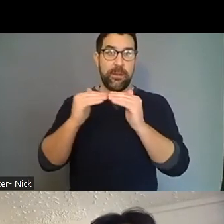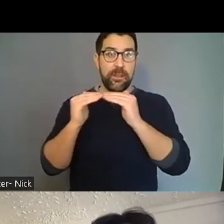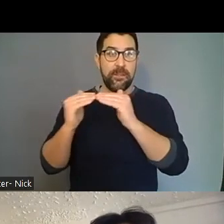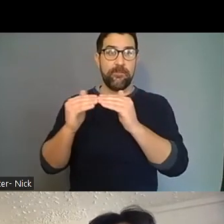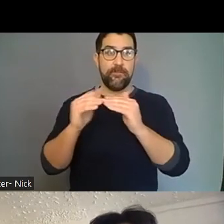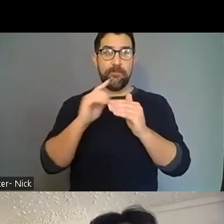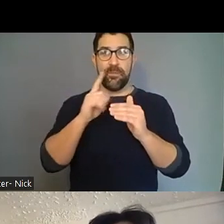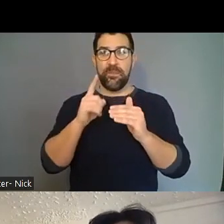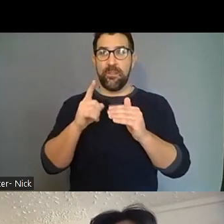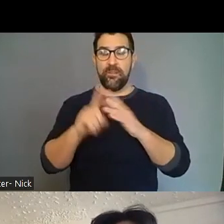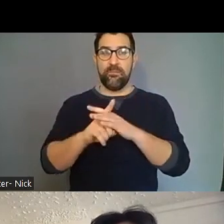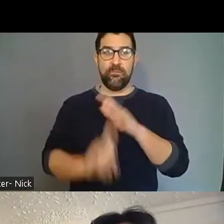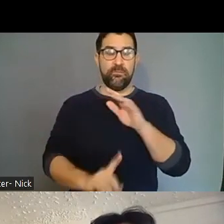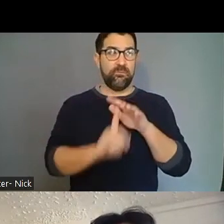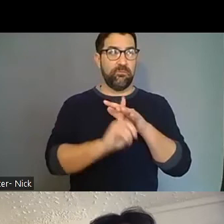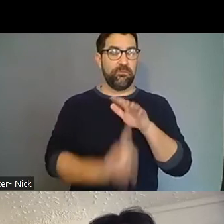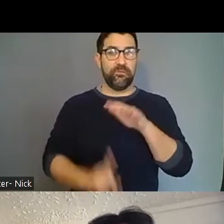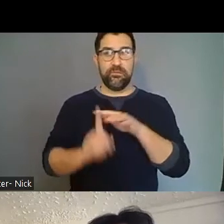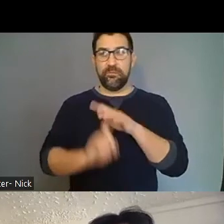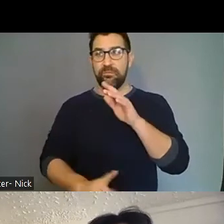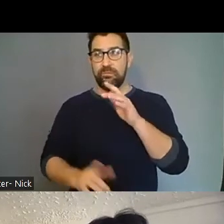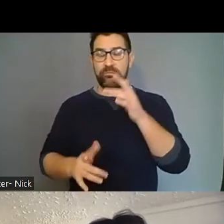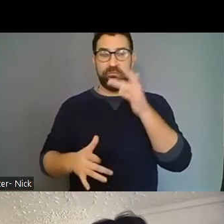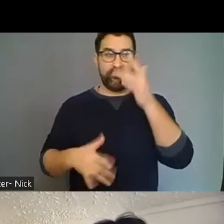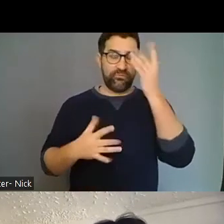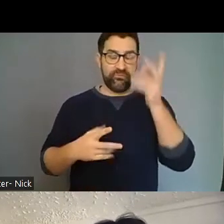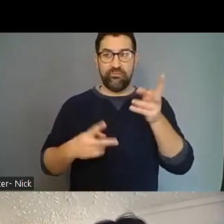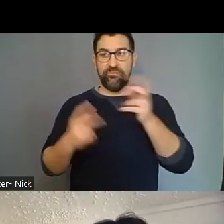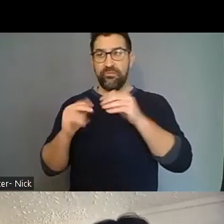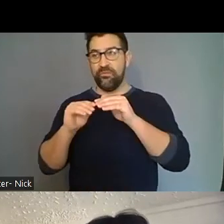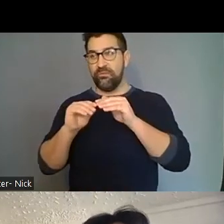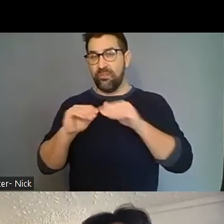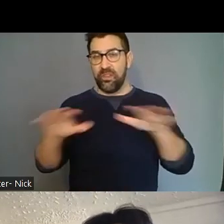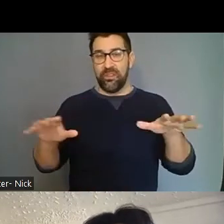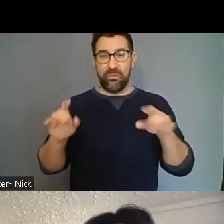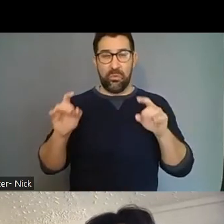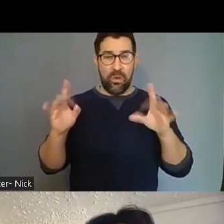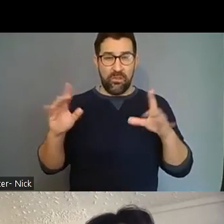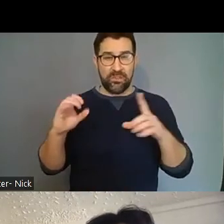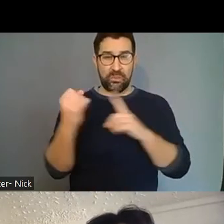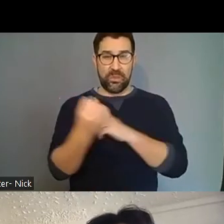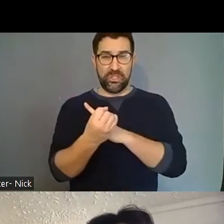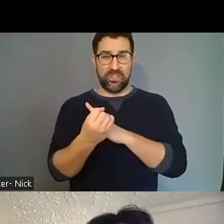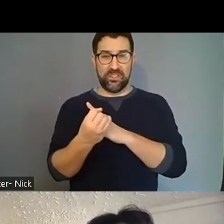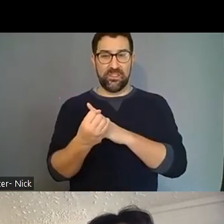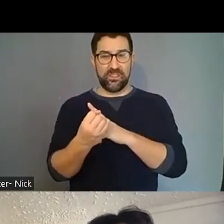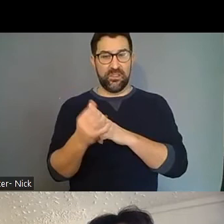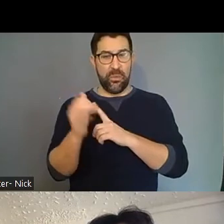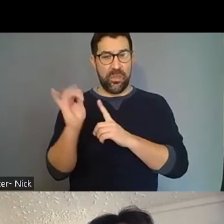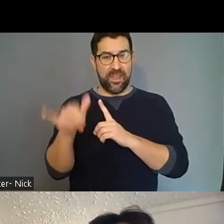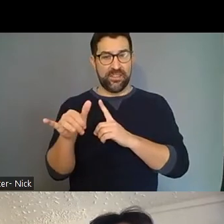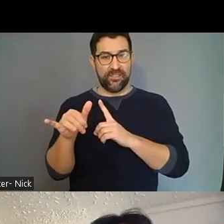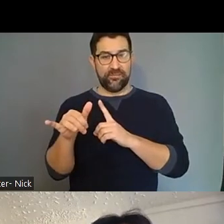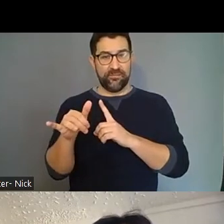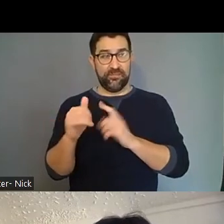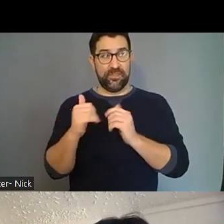essentially dropping like flies. It was a terrible situation to be in. And so that's kind of